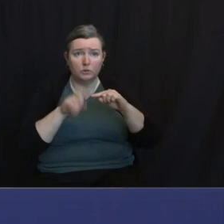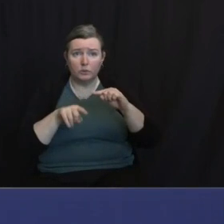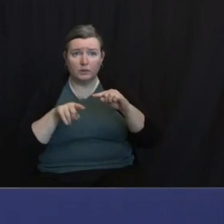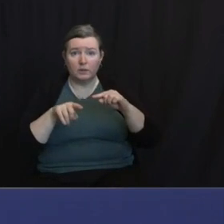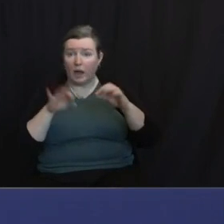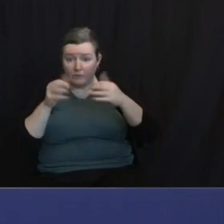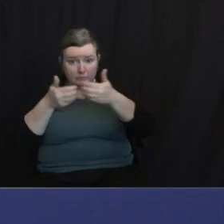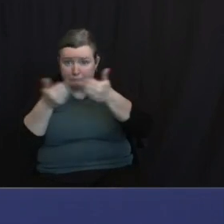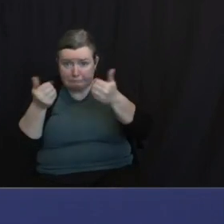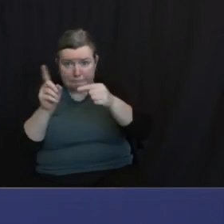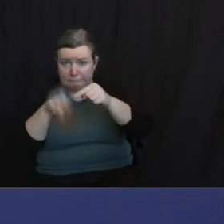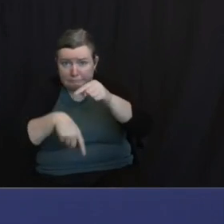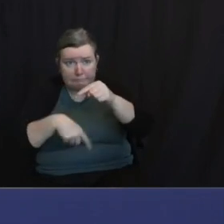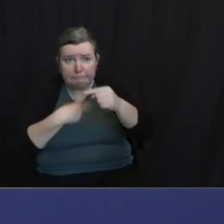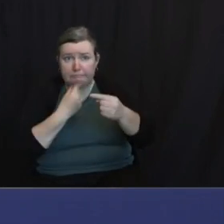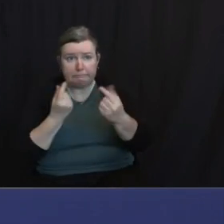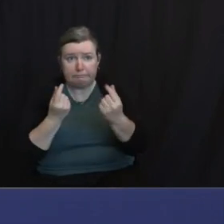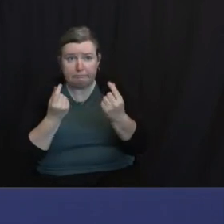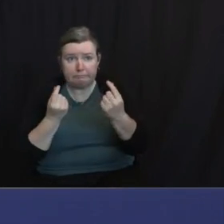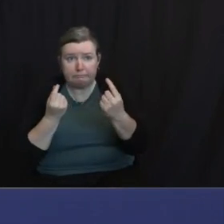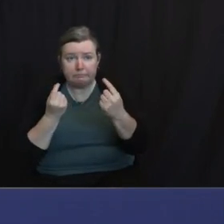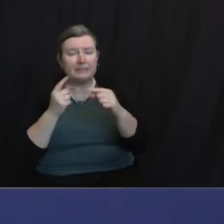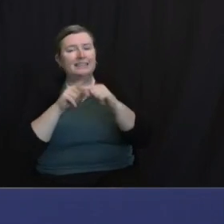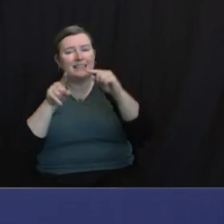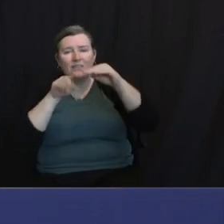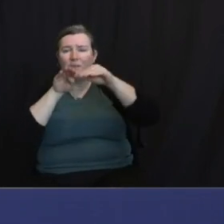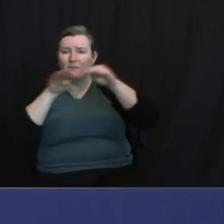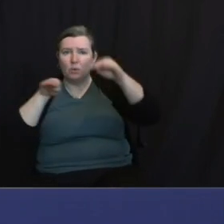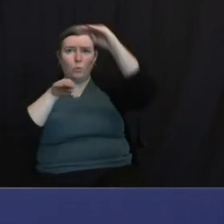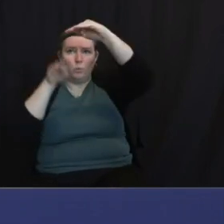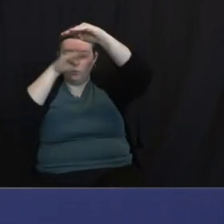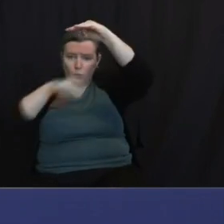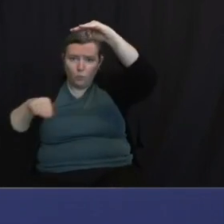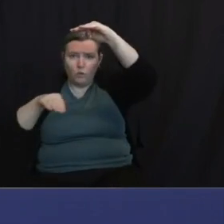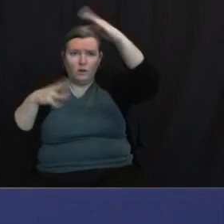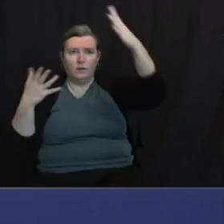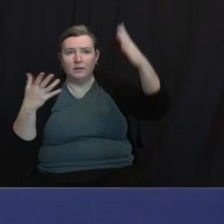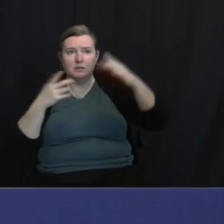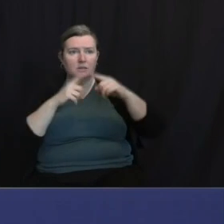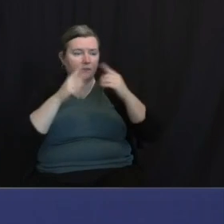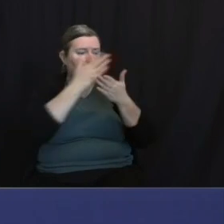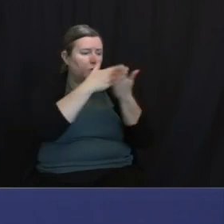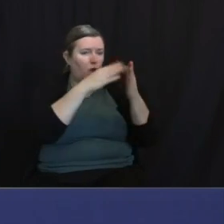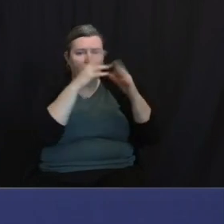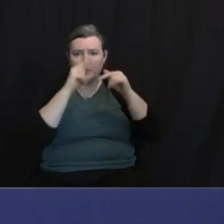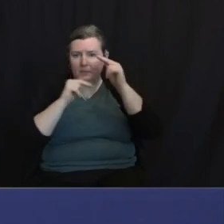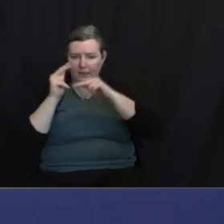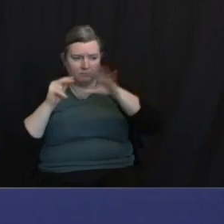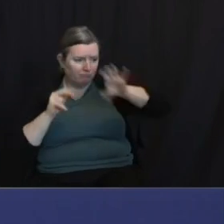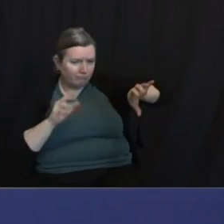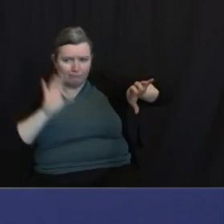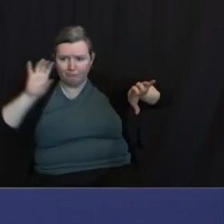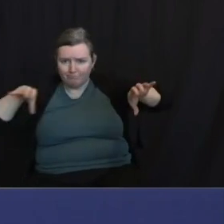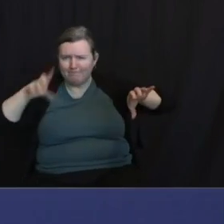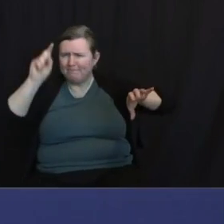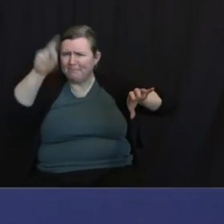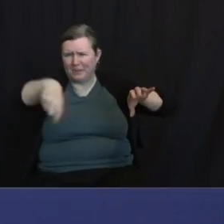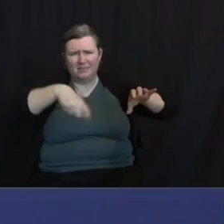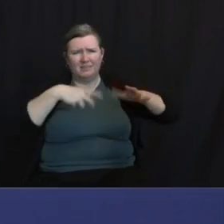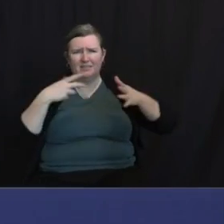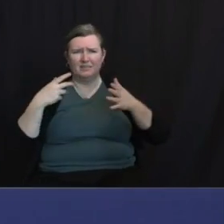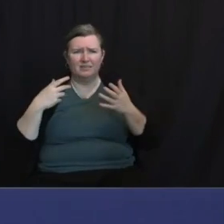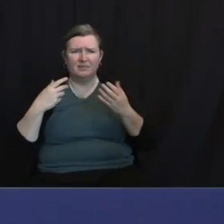different floor, a different wing, or a different building, to let Judy and her team know, and they would, in fact, assist you. And in fact, they